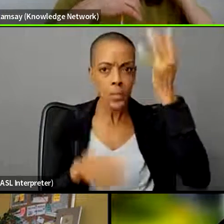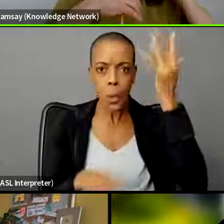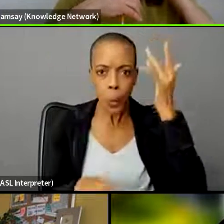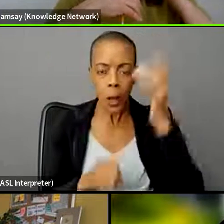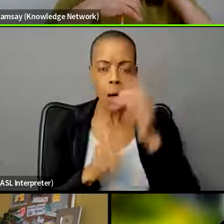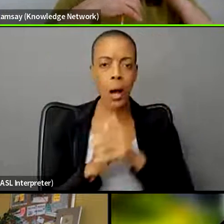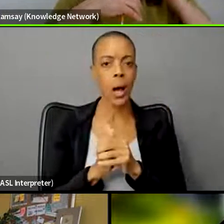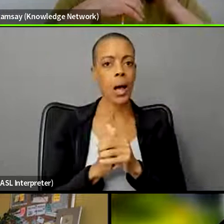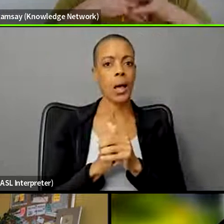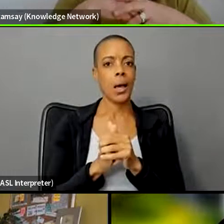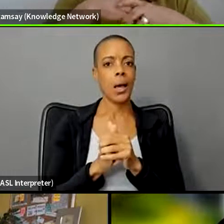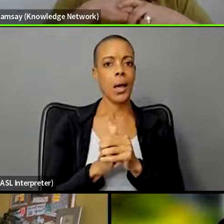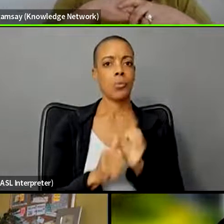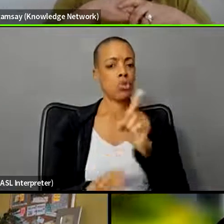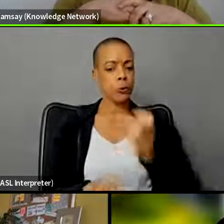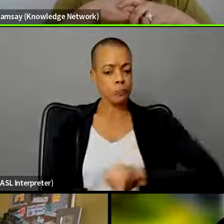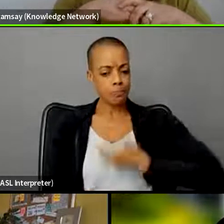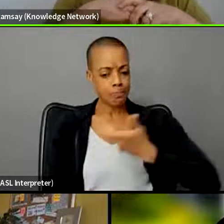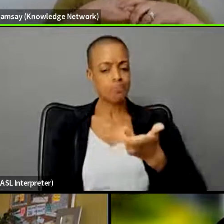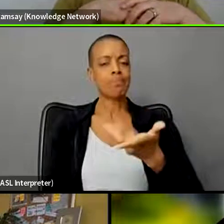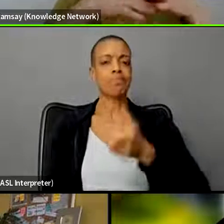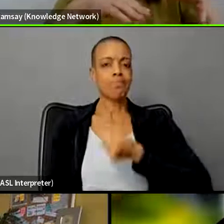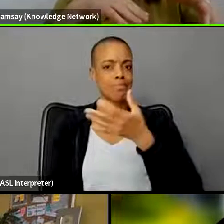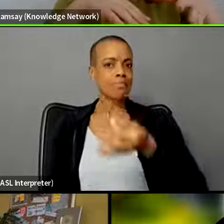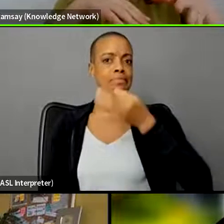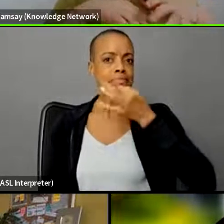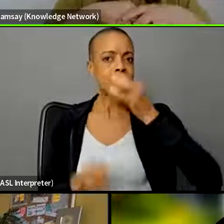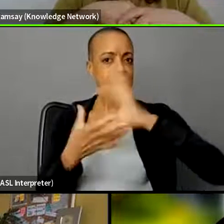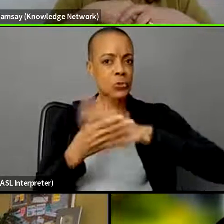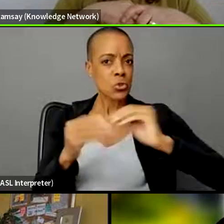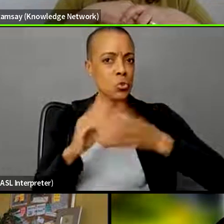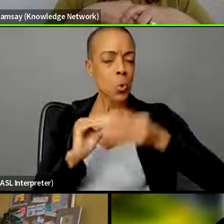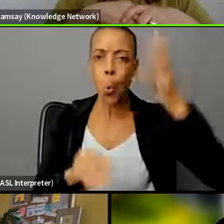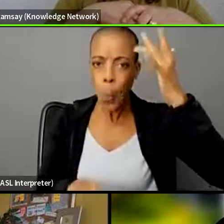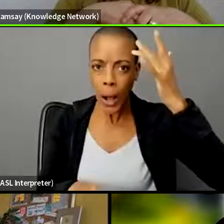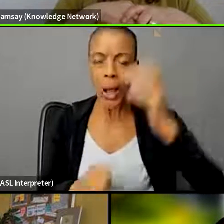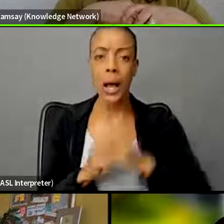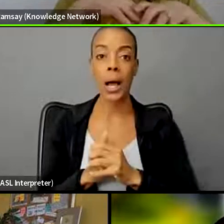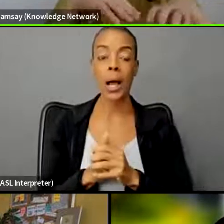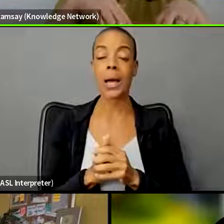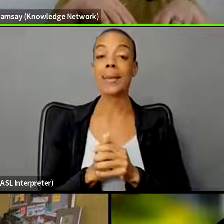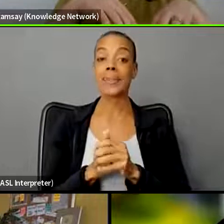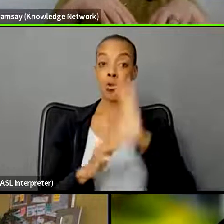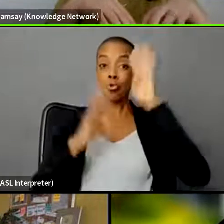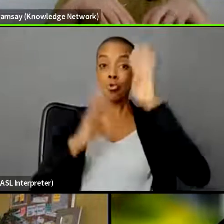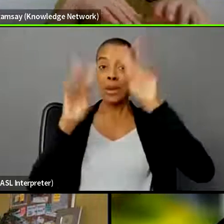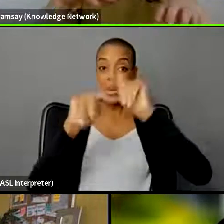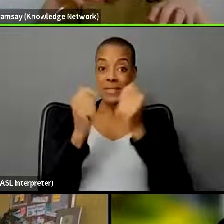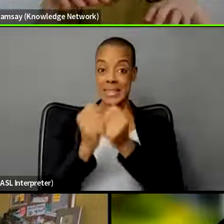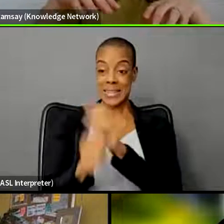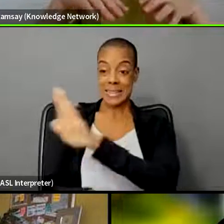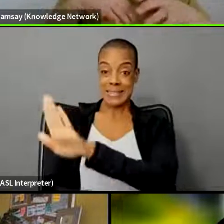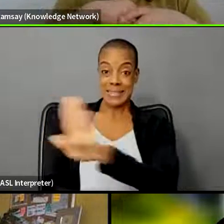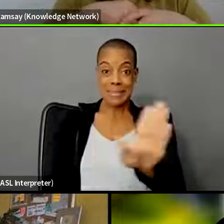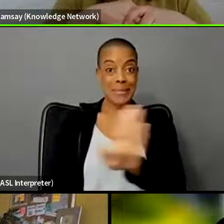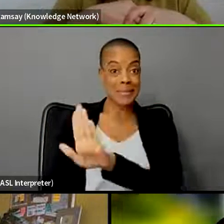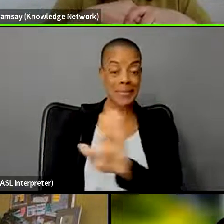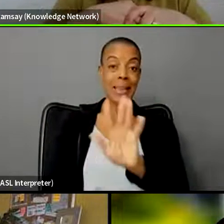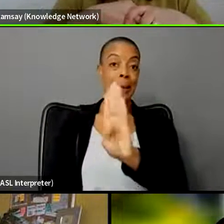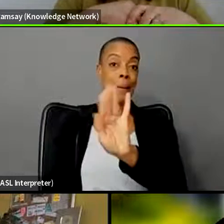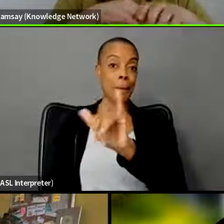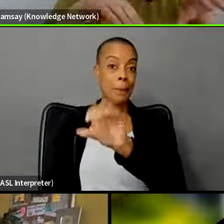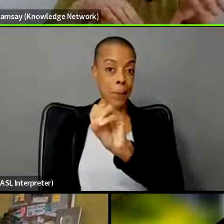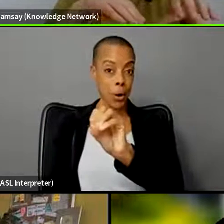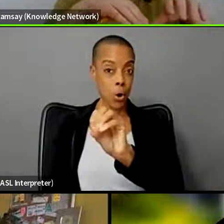that should be telling the story. We want to see bios of the creative team, and if you have a demo of